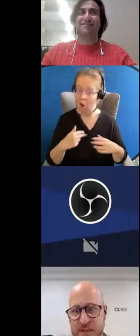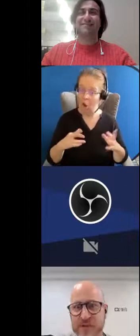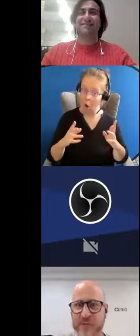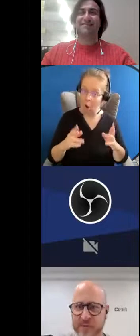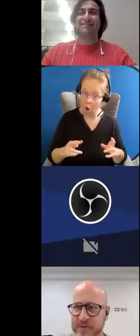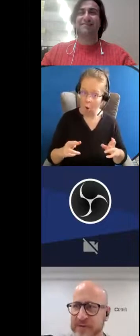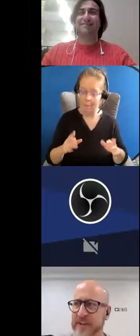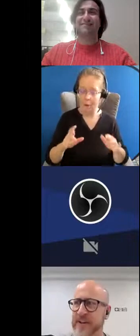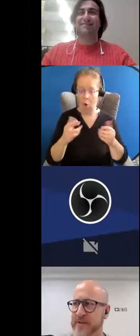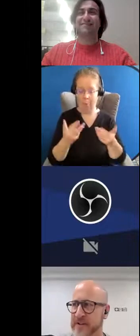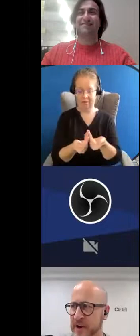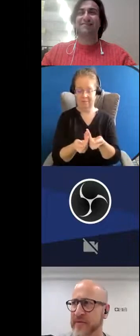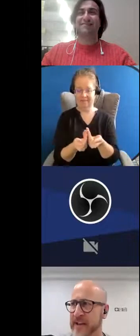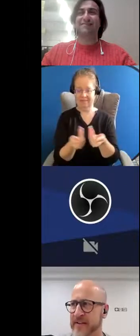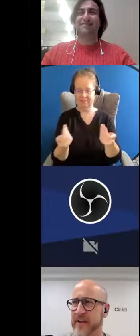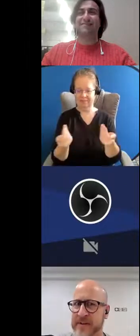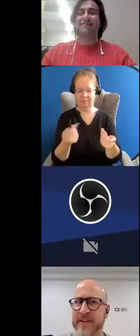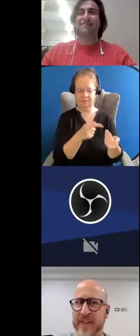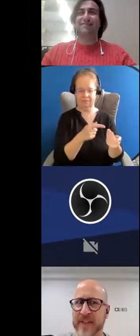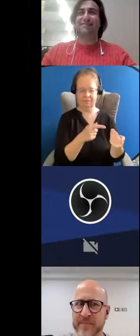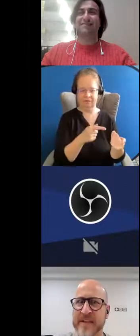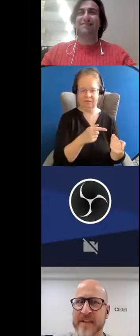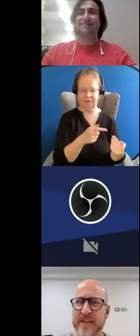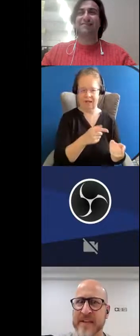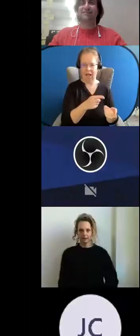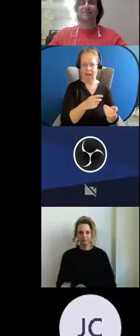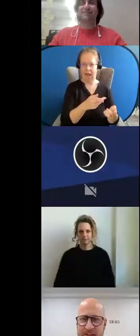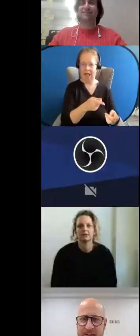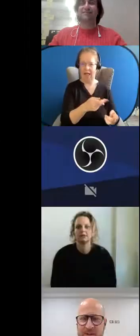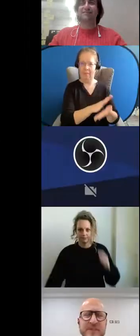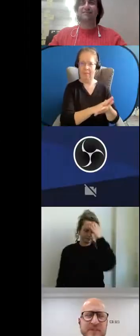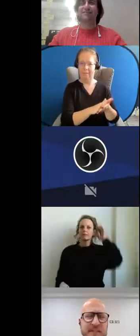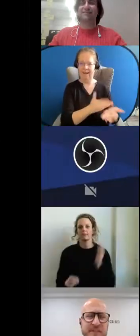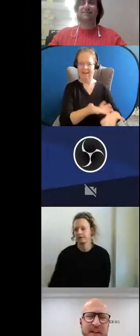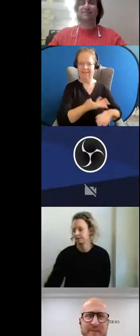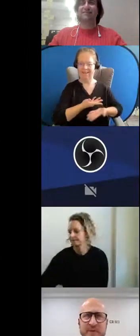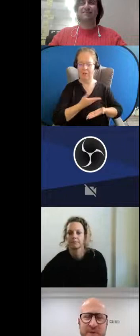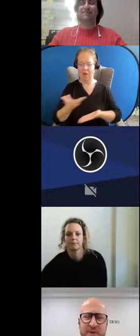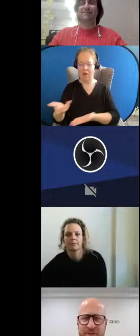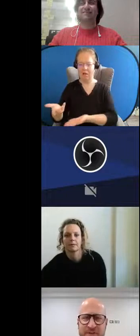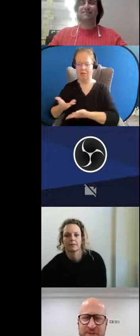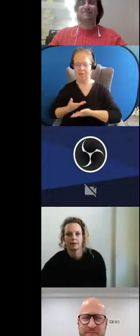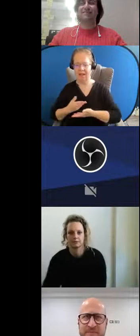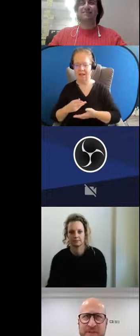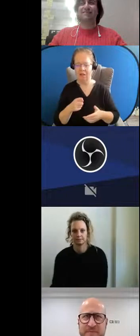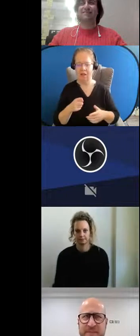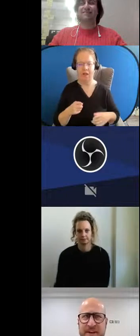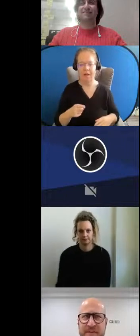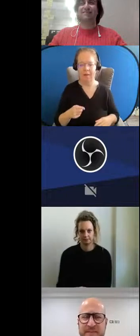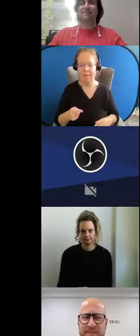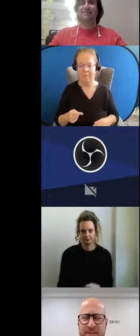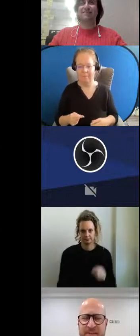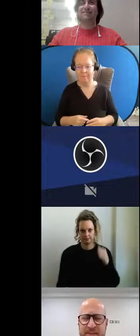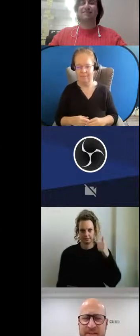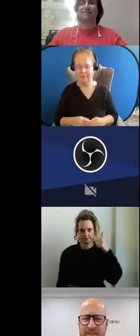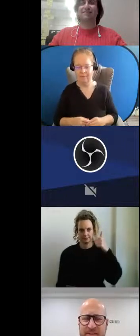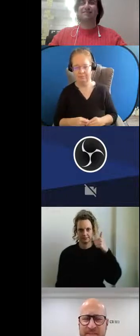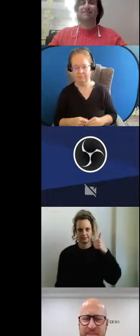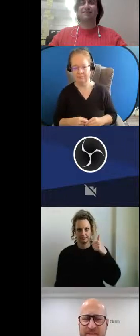still distinguishable, and hopefully, deliver their meaning in the right way. So each of these is playing a before and after. Sorry, let me just play another one.